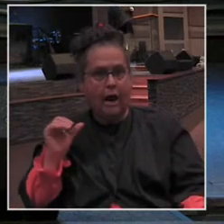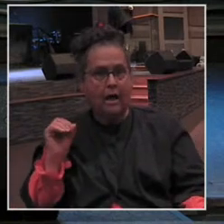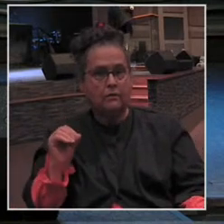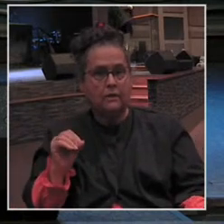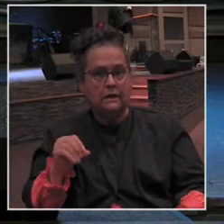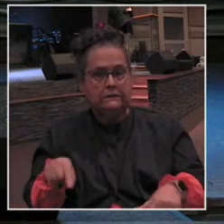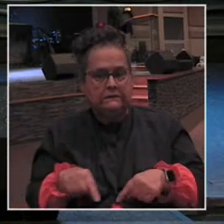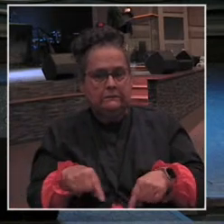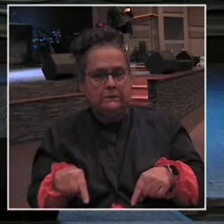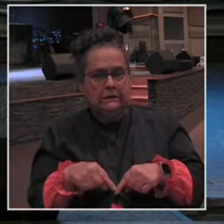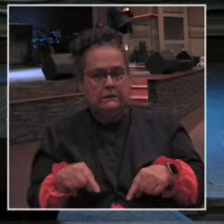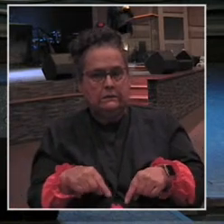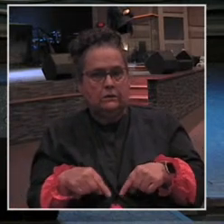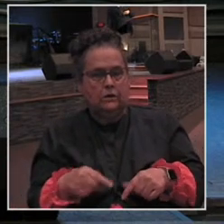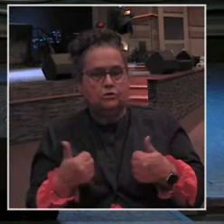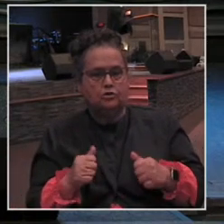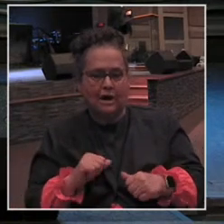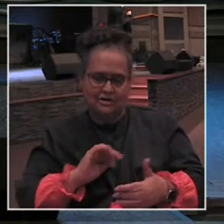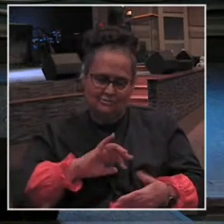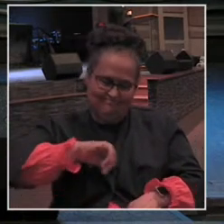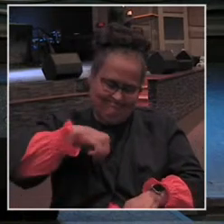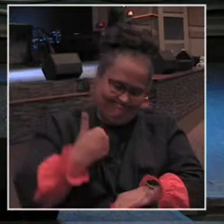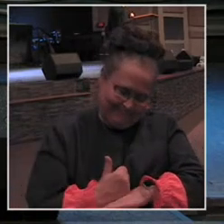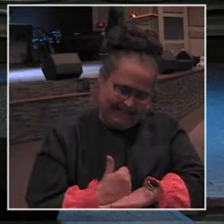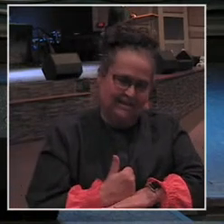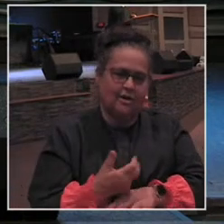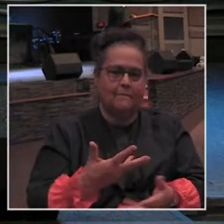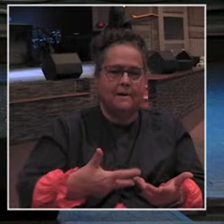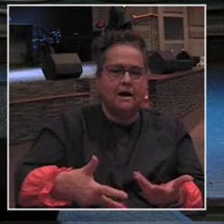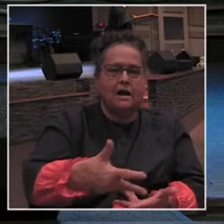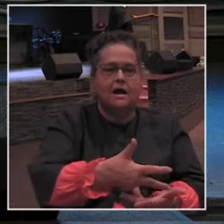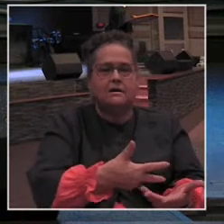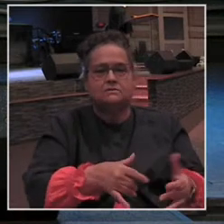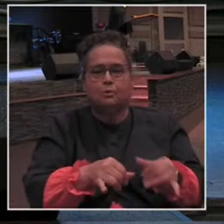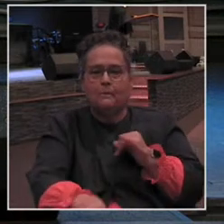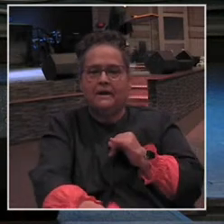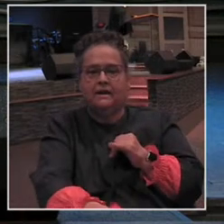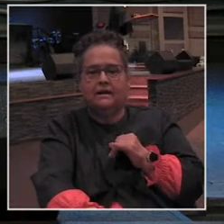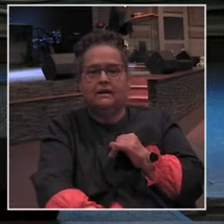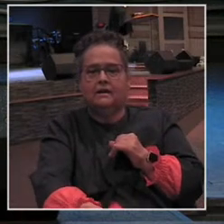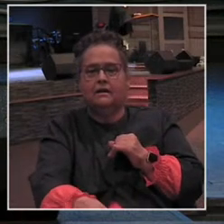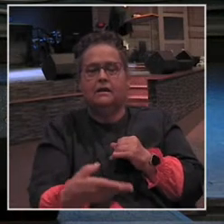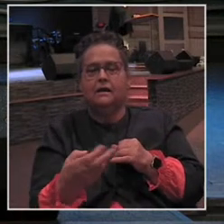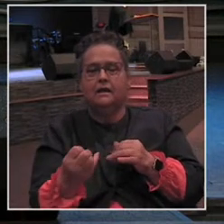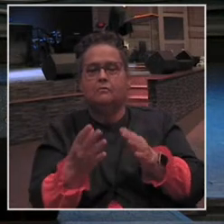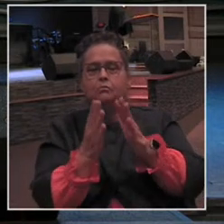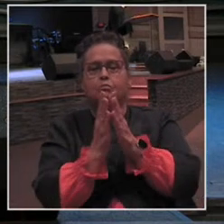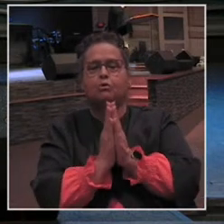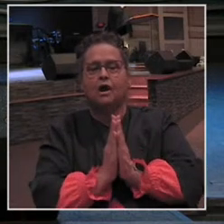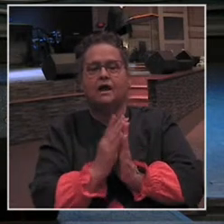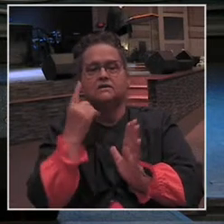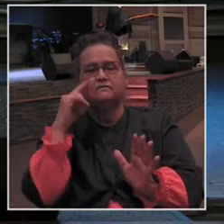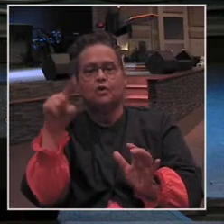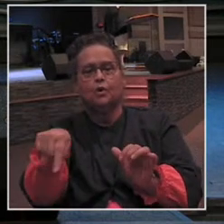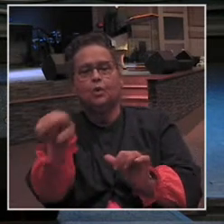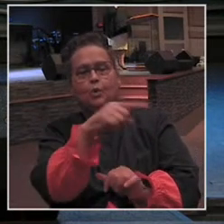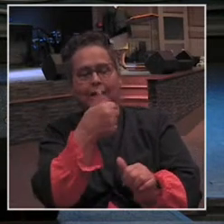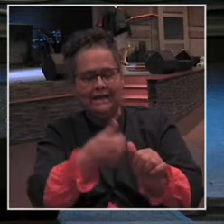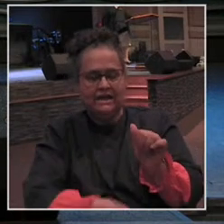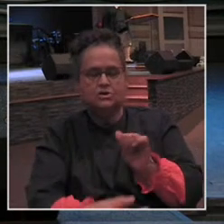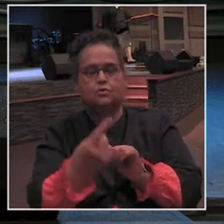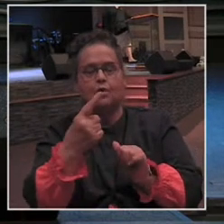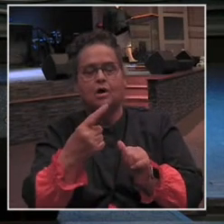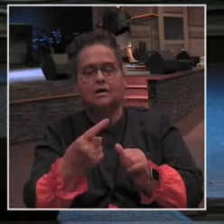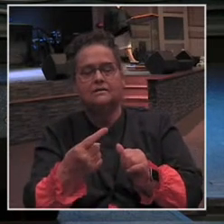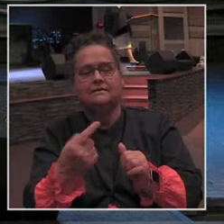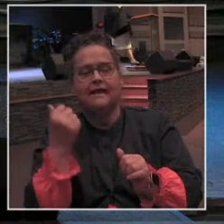repeatedly tries to plant itself among us permanently. He prays for each of you daily and calls the